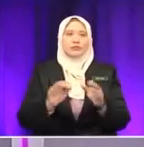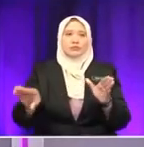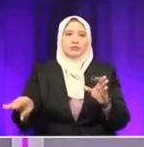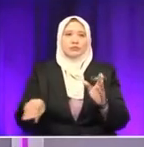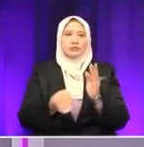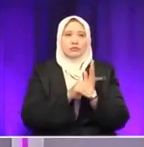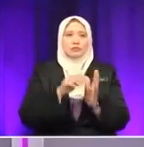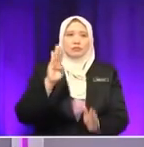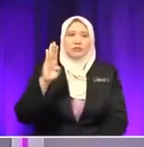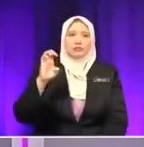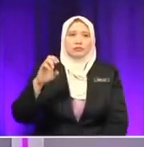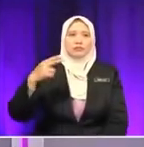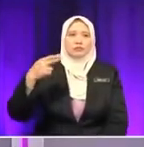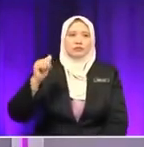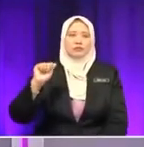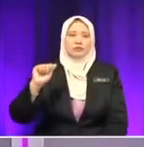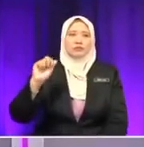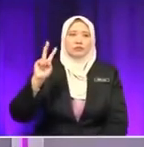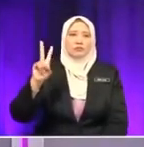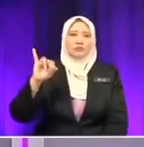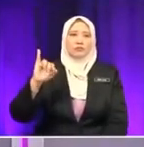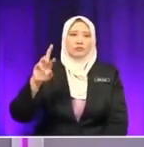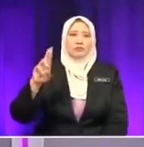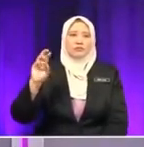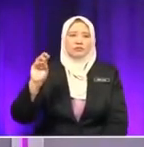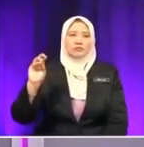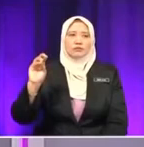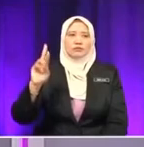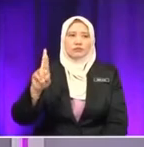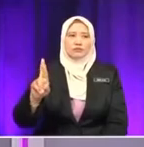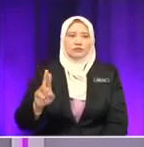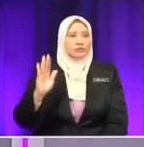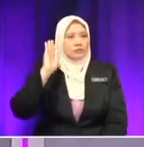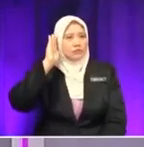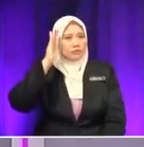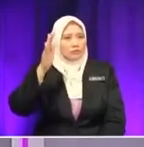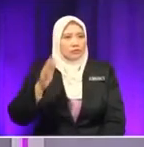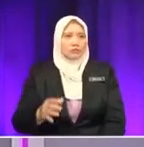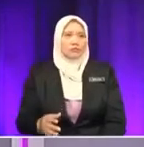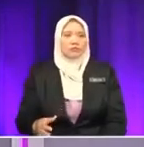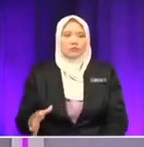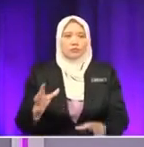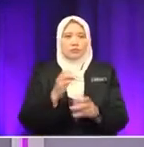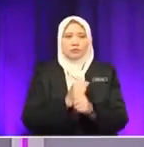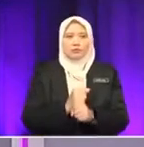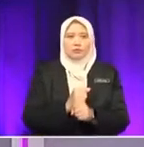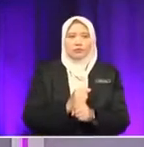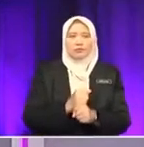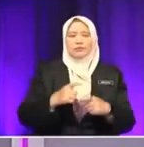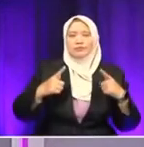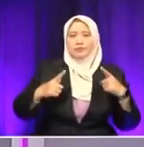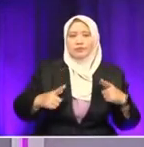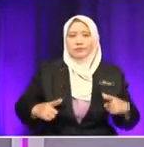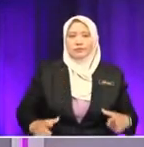have mind-blowing benefits on creating a healthy lifestyle to a better